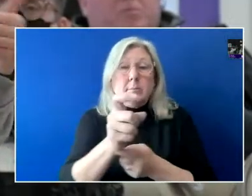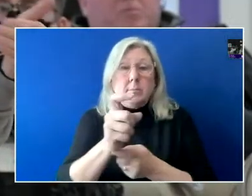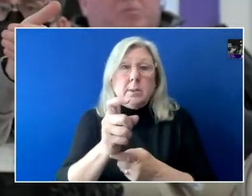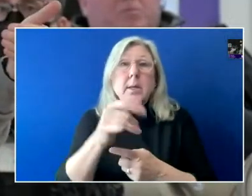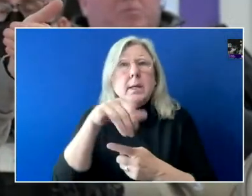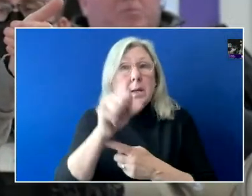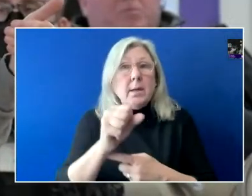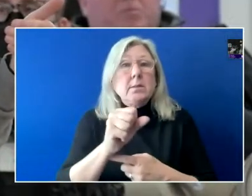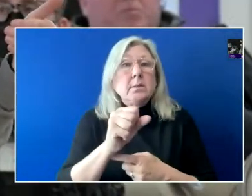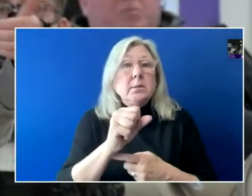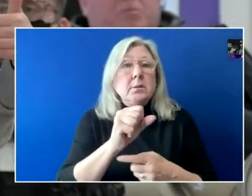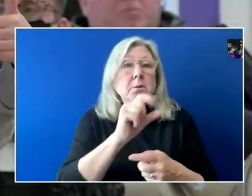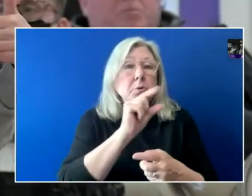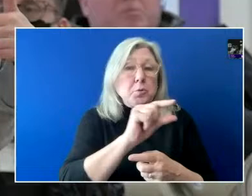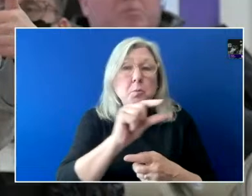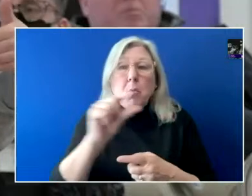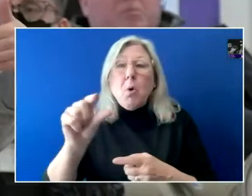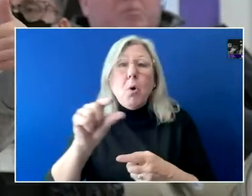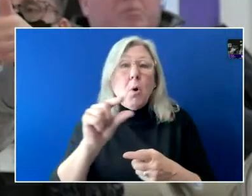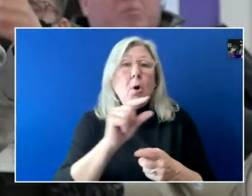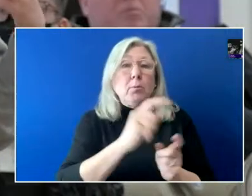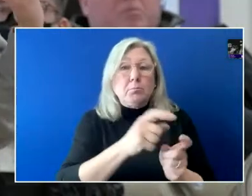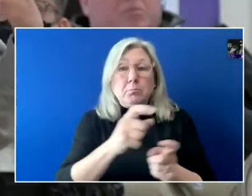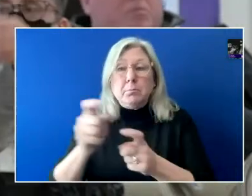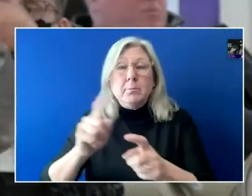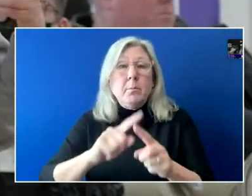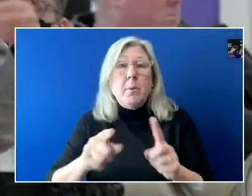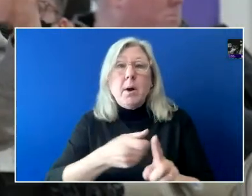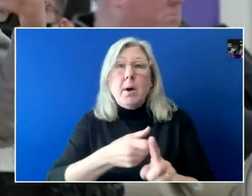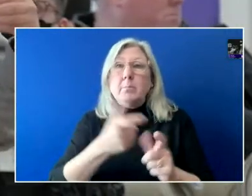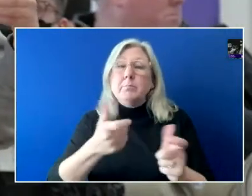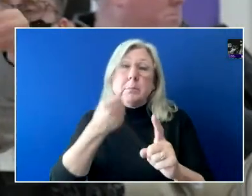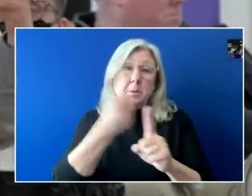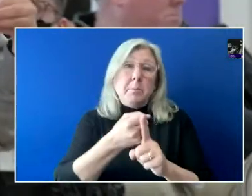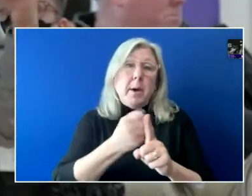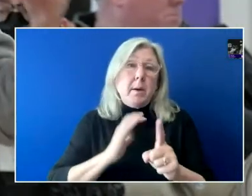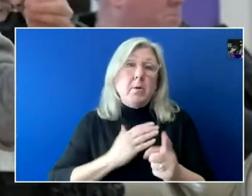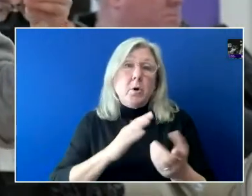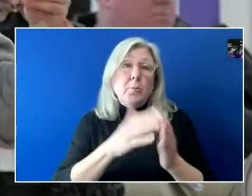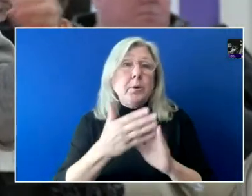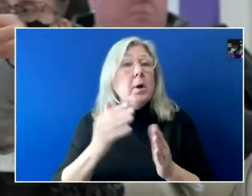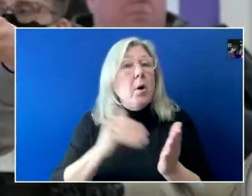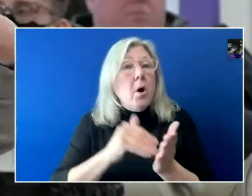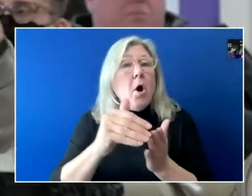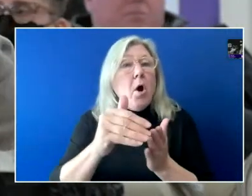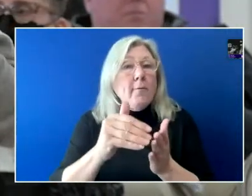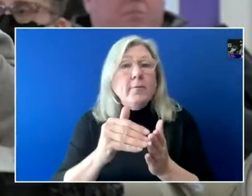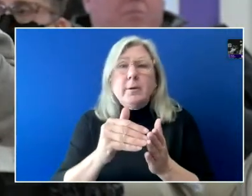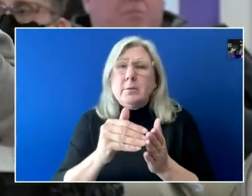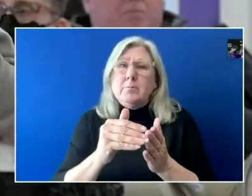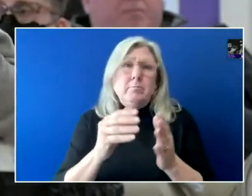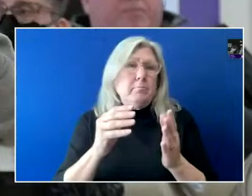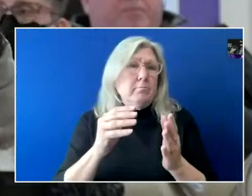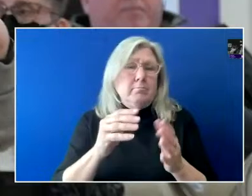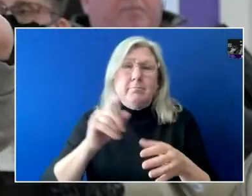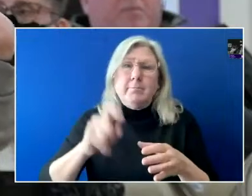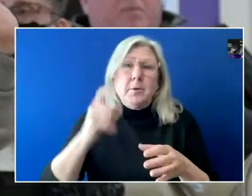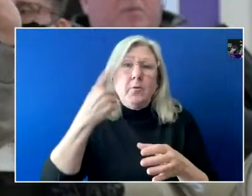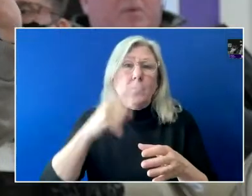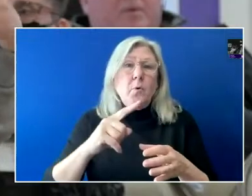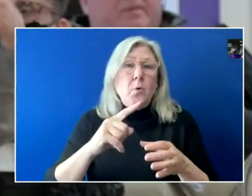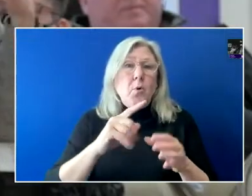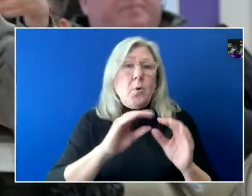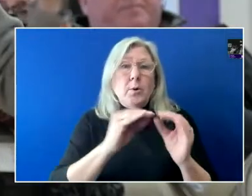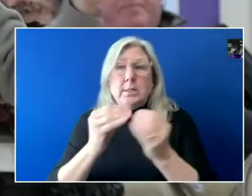have large impacts in our communities and they are often times key to these organizations being able to function again I personally believe that they should